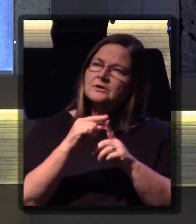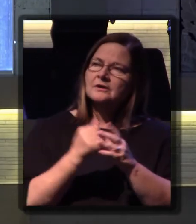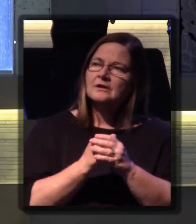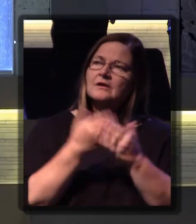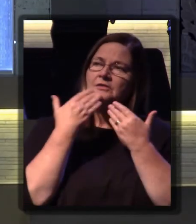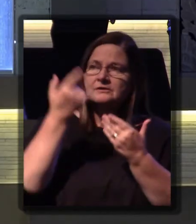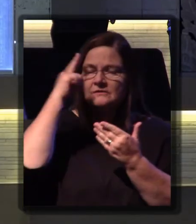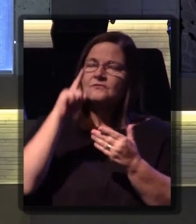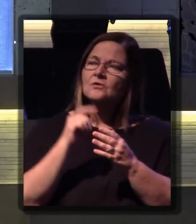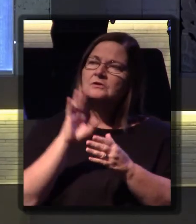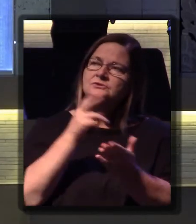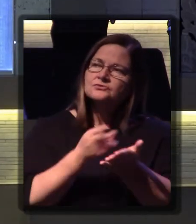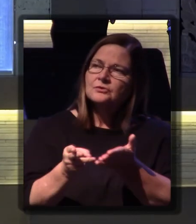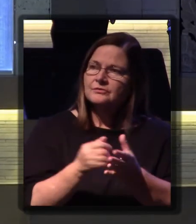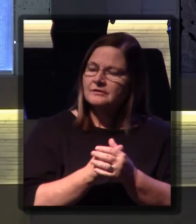pray.